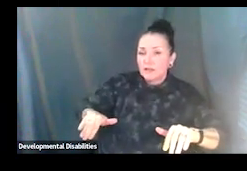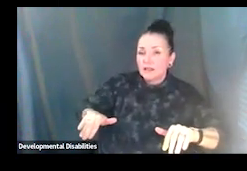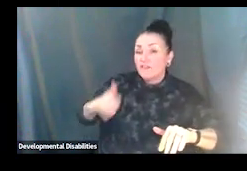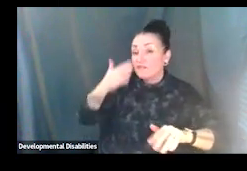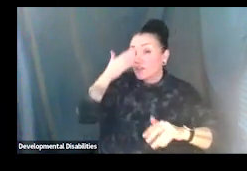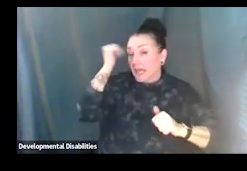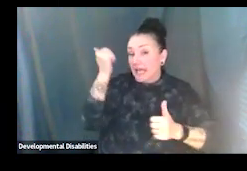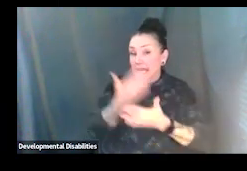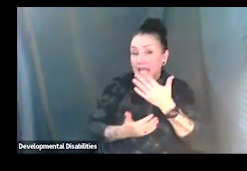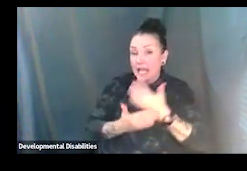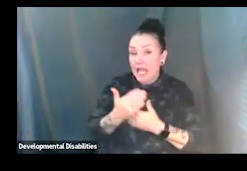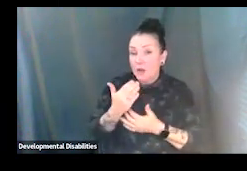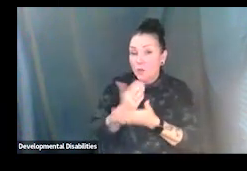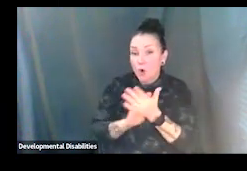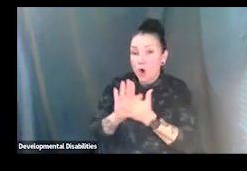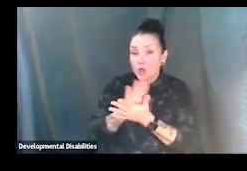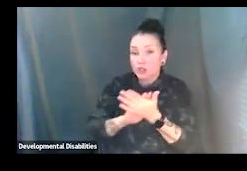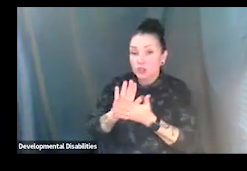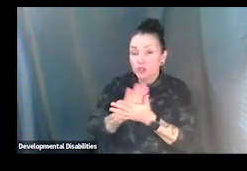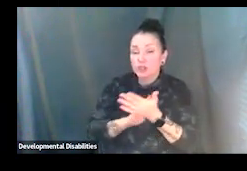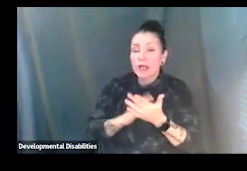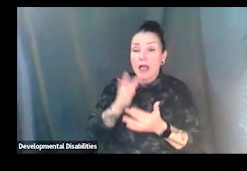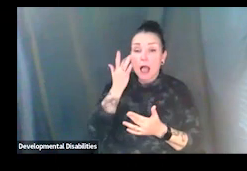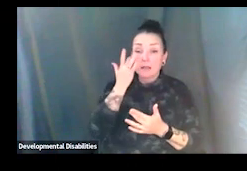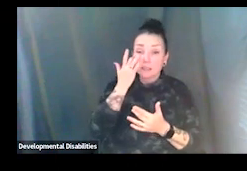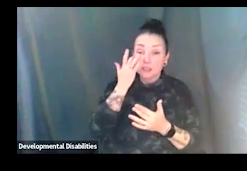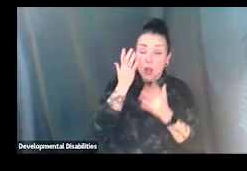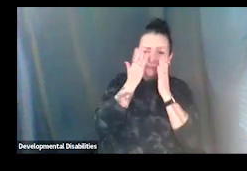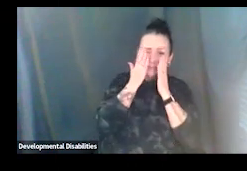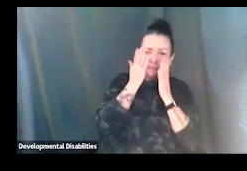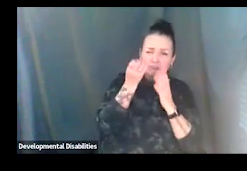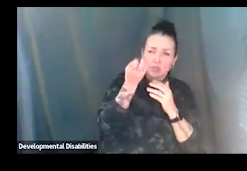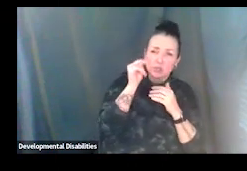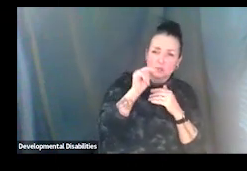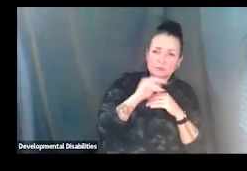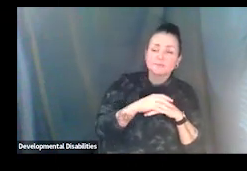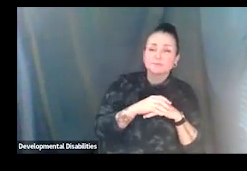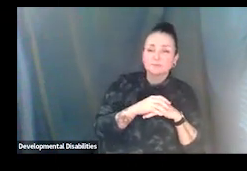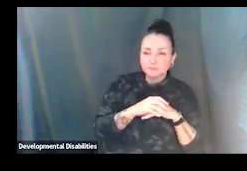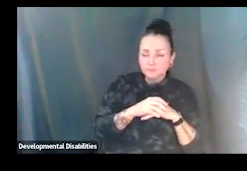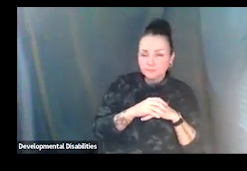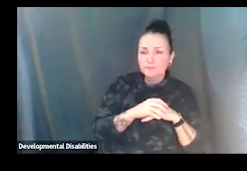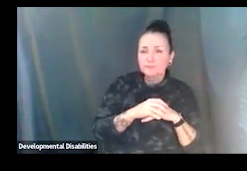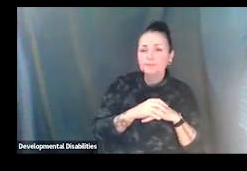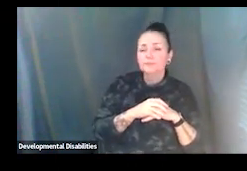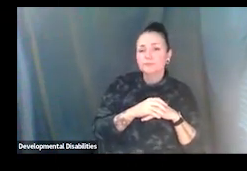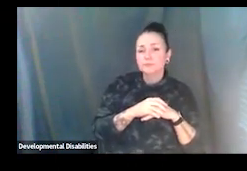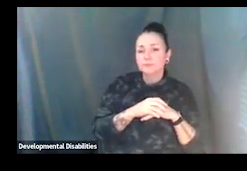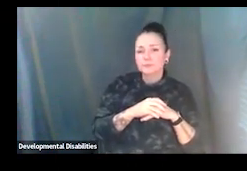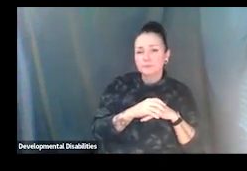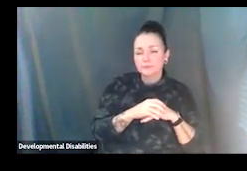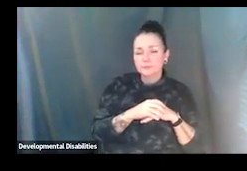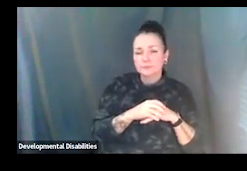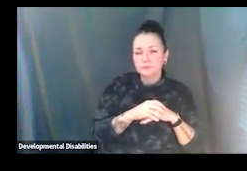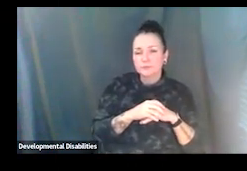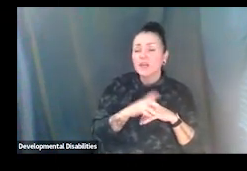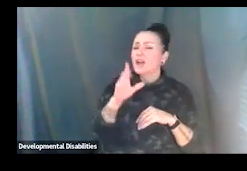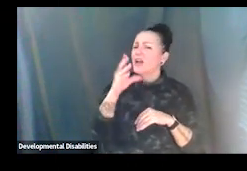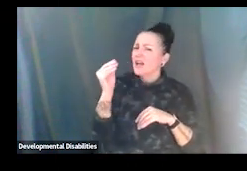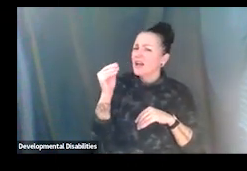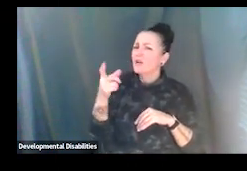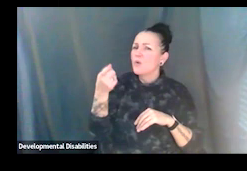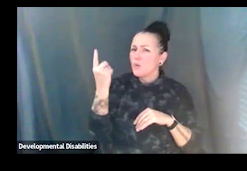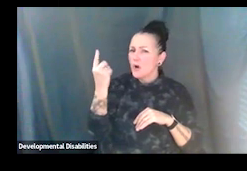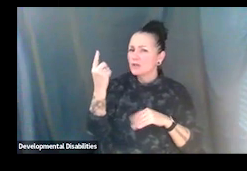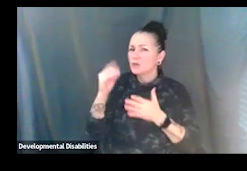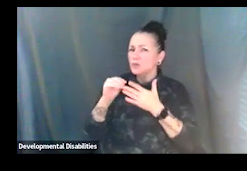actually it was a medical student, Anwar Hamoud, who's now a resident in psychiatry, but I think his undergraduate degree was in pharmacology. And we're talking about this a few years ago. And I think